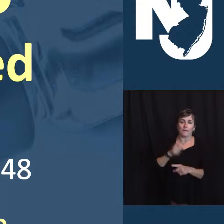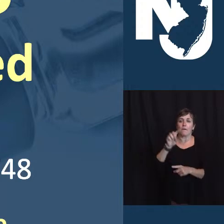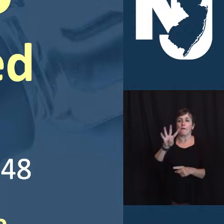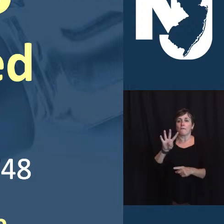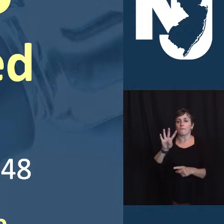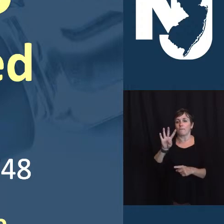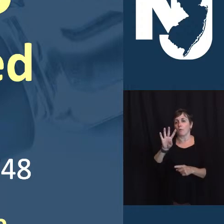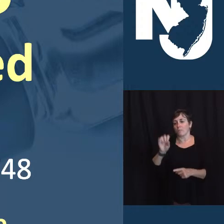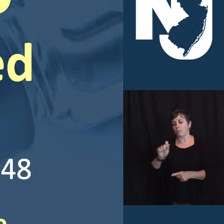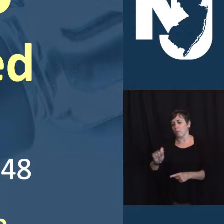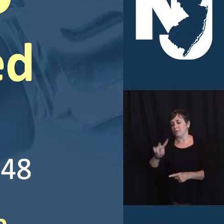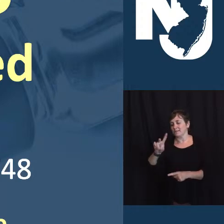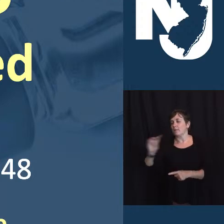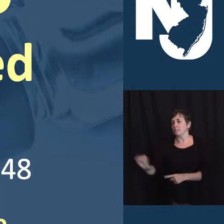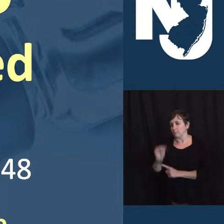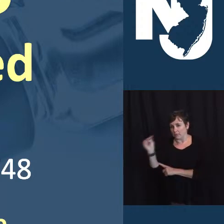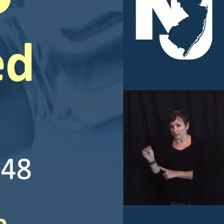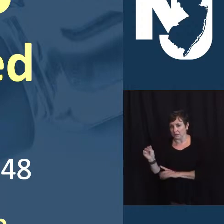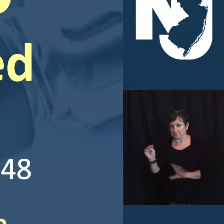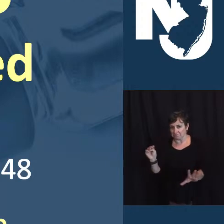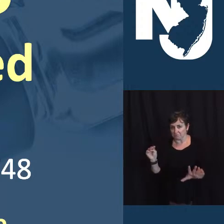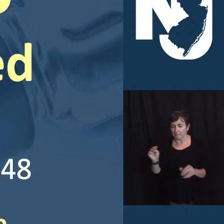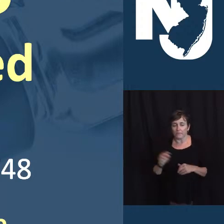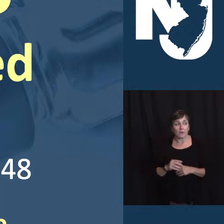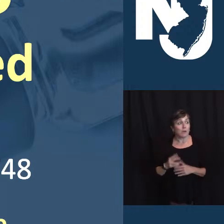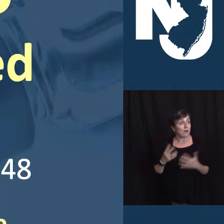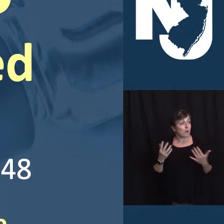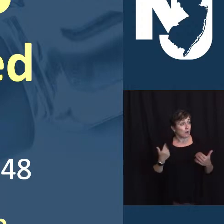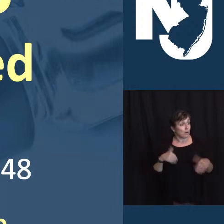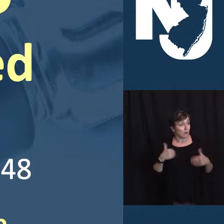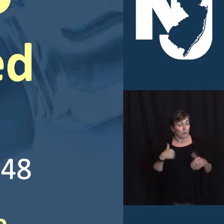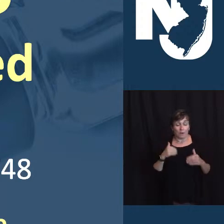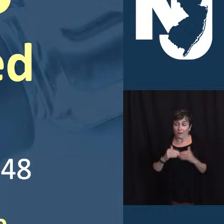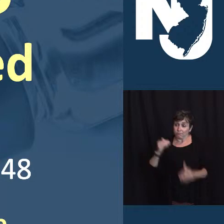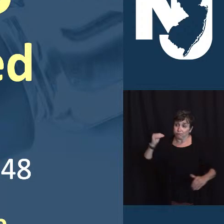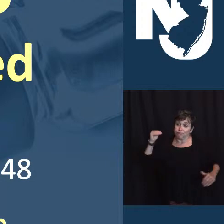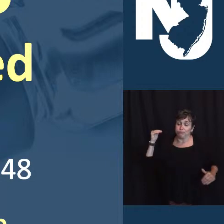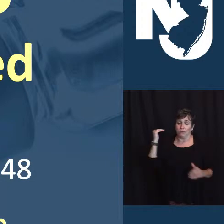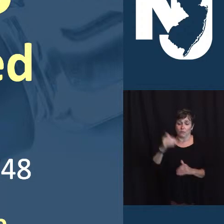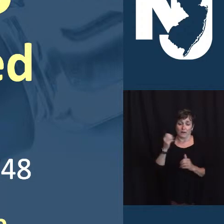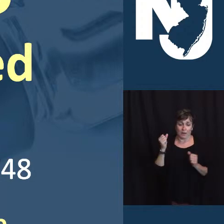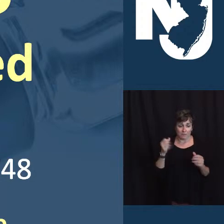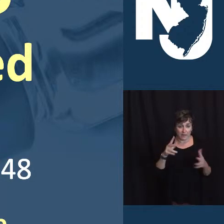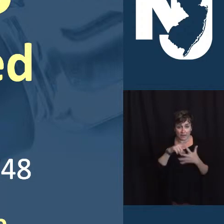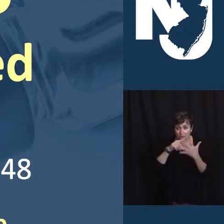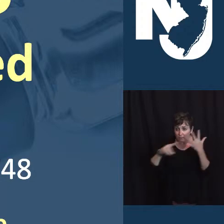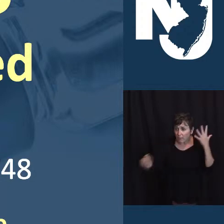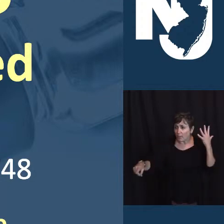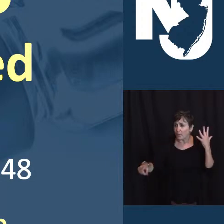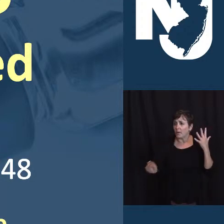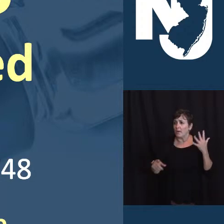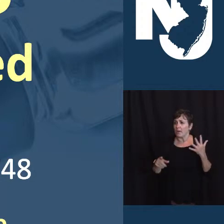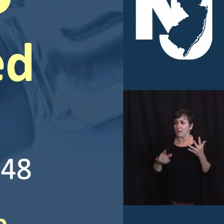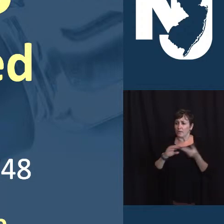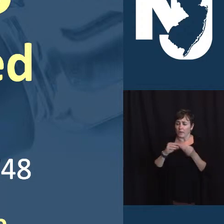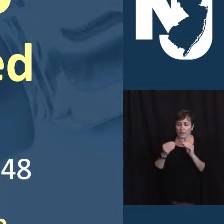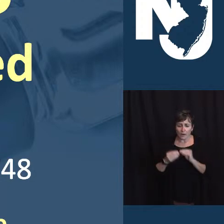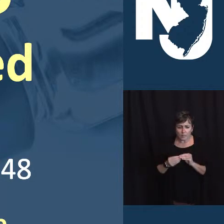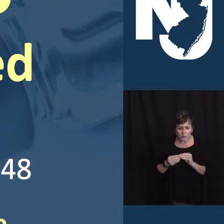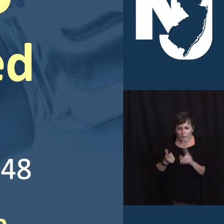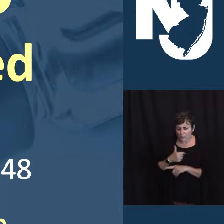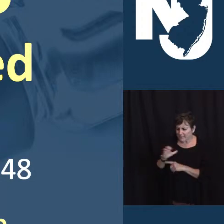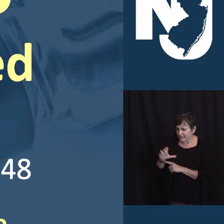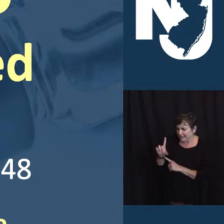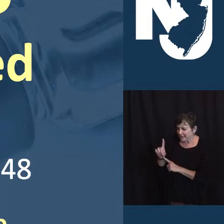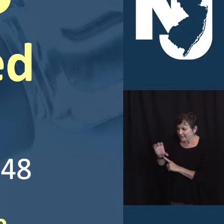We're going to stay at this. We are well over that total in both our in-state count and the CDC's count in terms of the numbers of people who